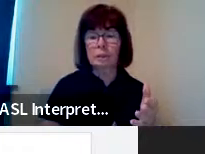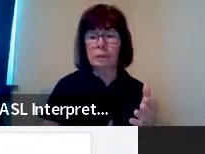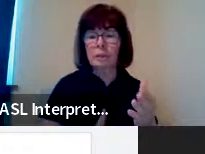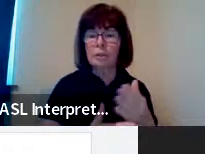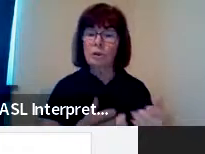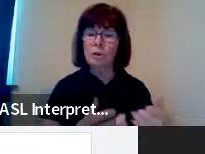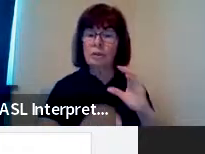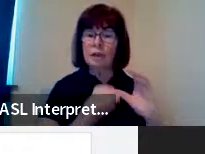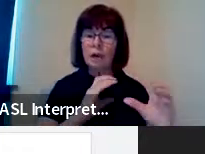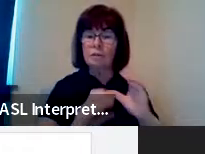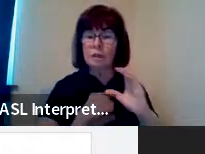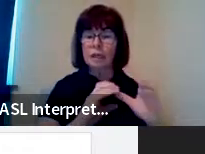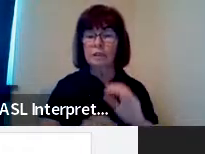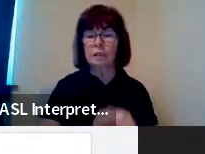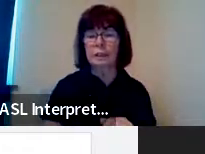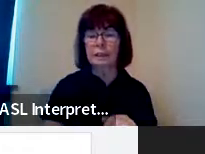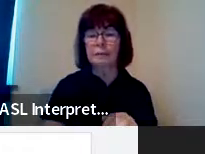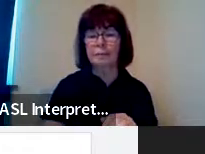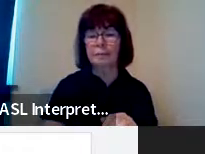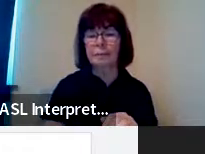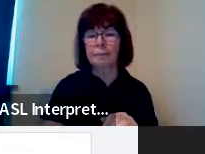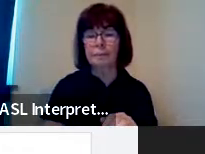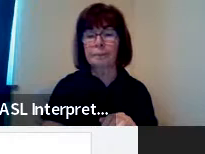conversationally. All